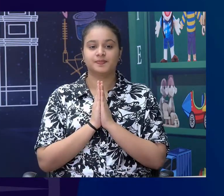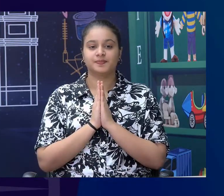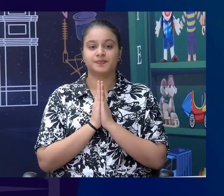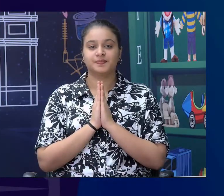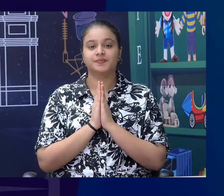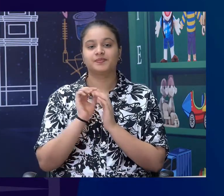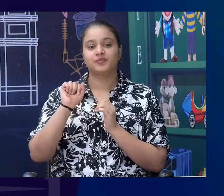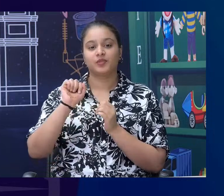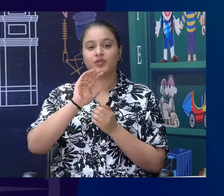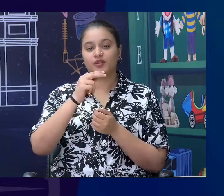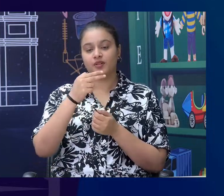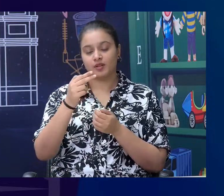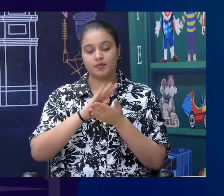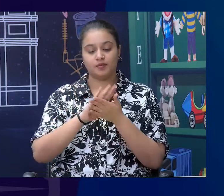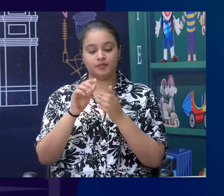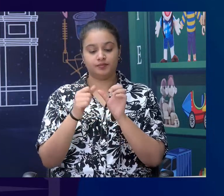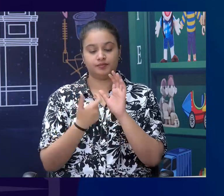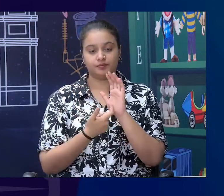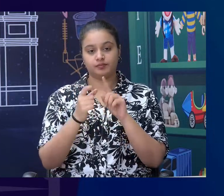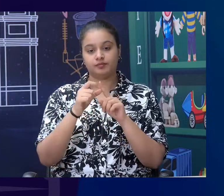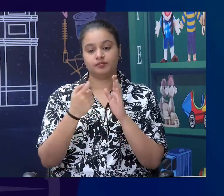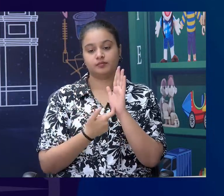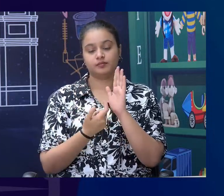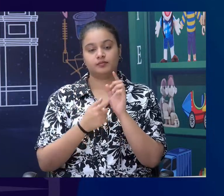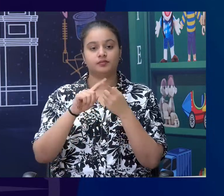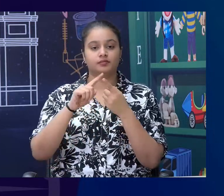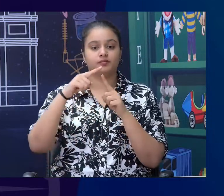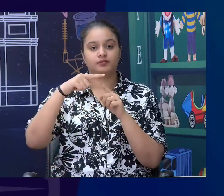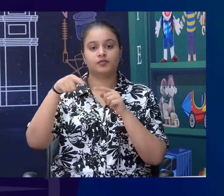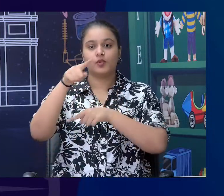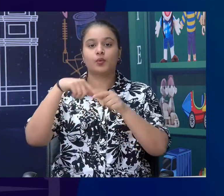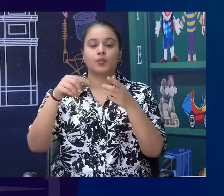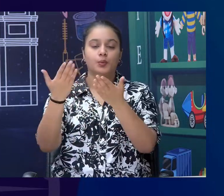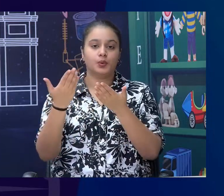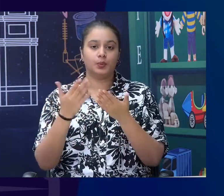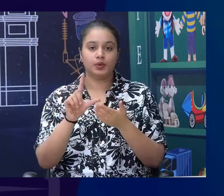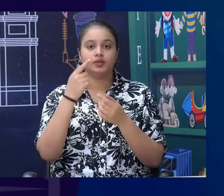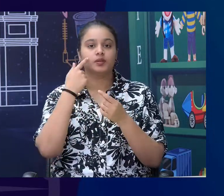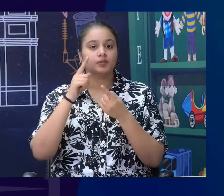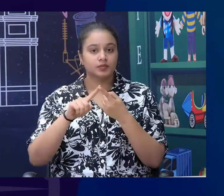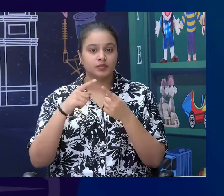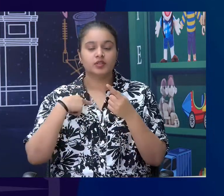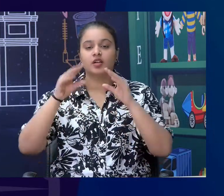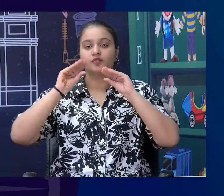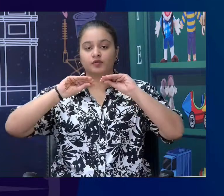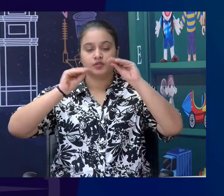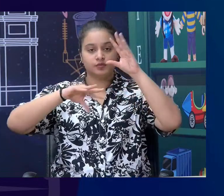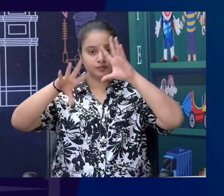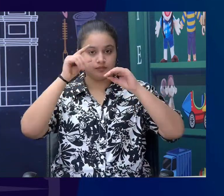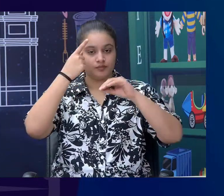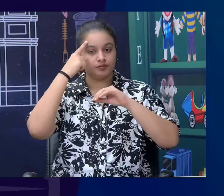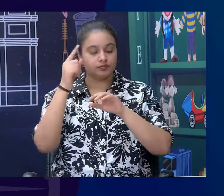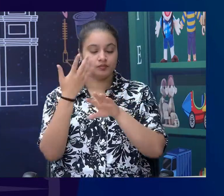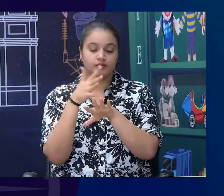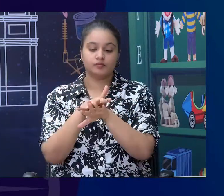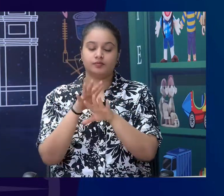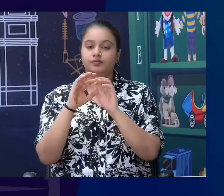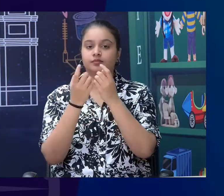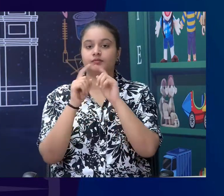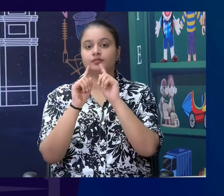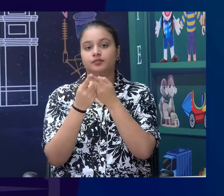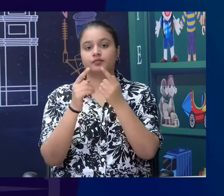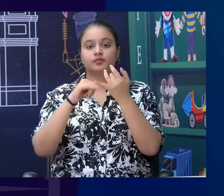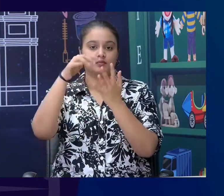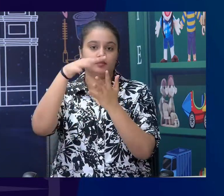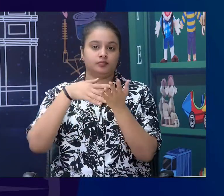Namaskar, I'm Harpreet Kaur and I welcome you all to our live and interactive session on teaching learning interventions for inclusive